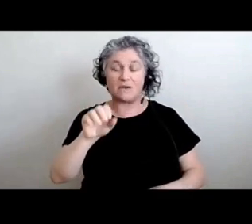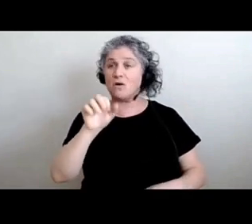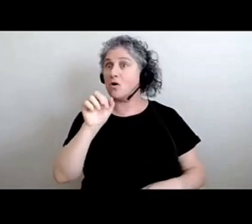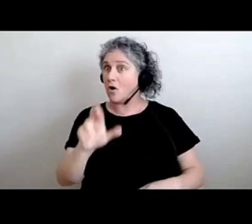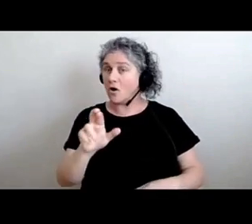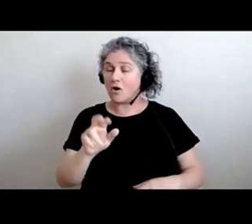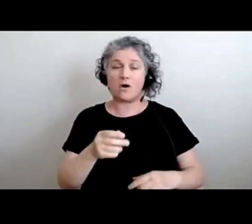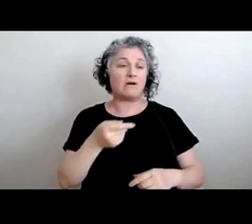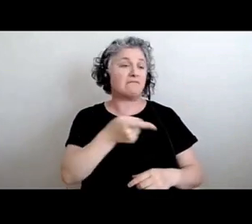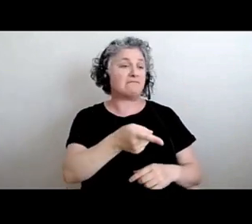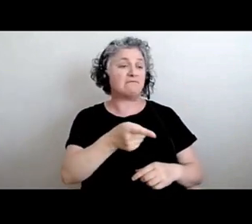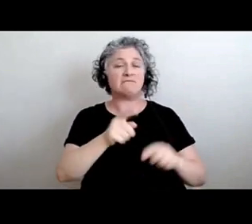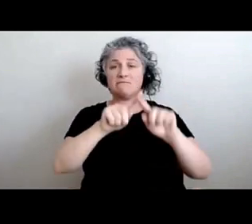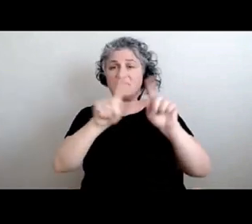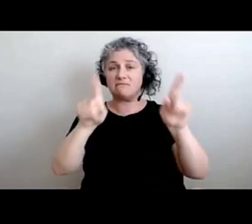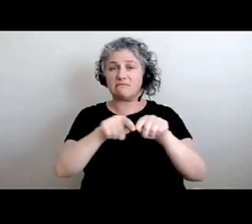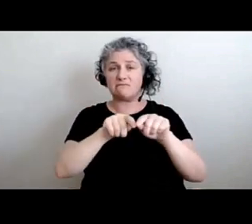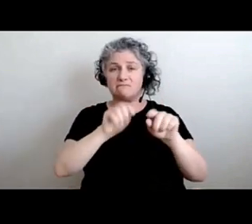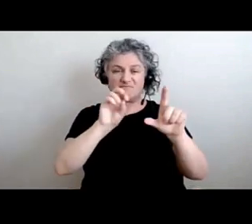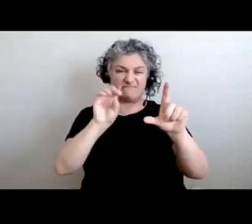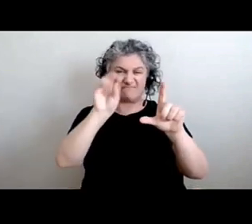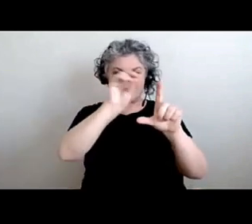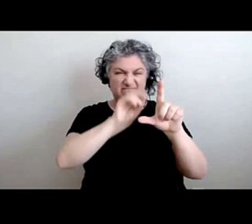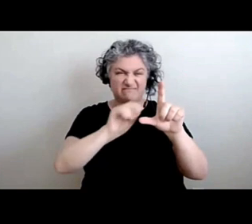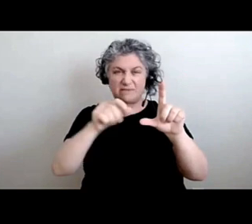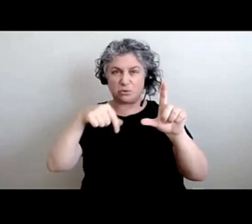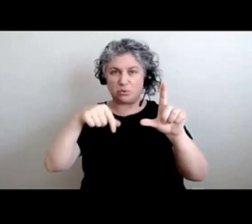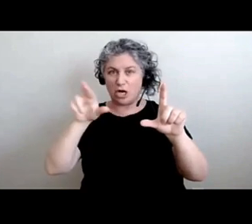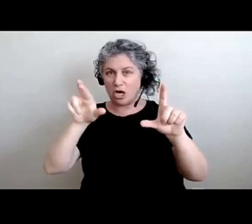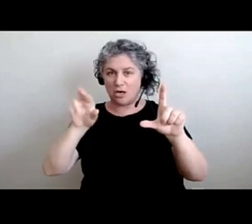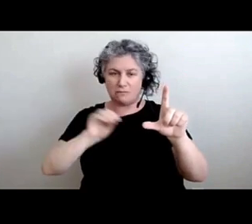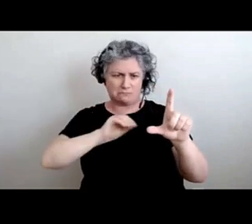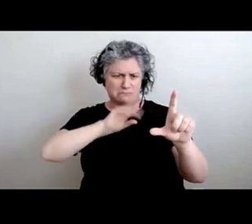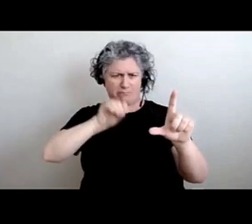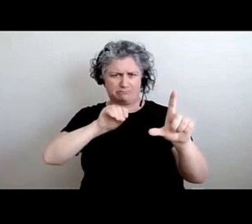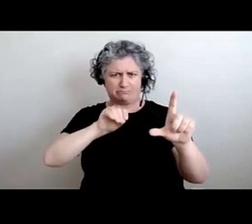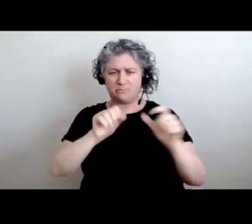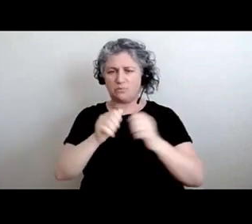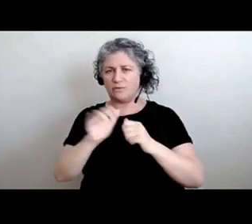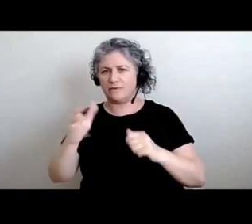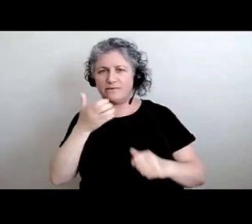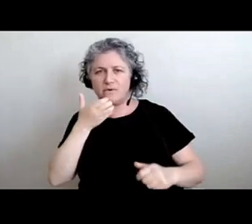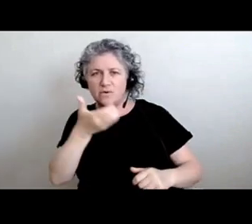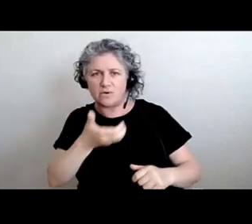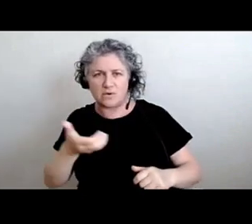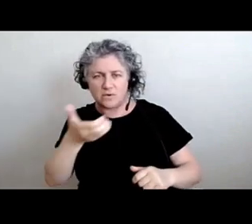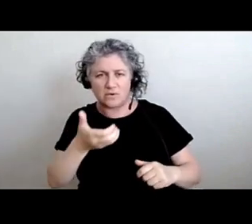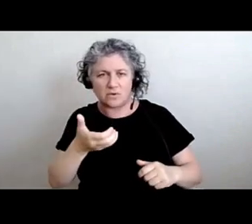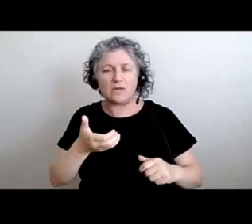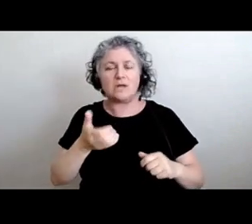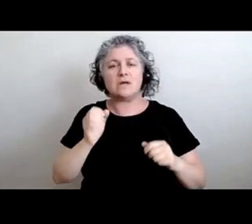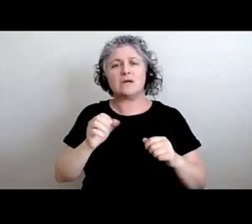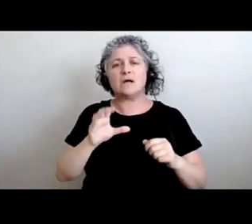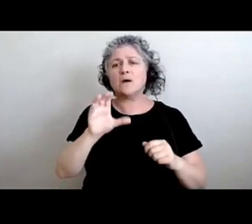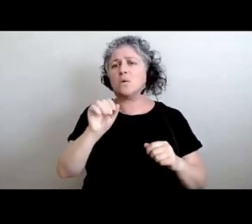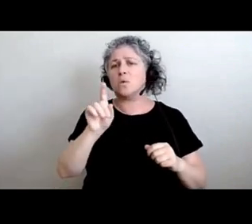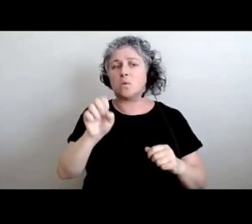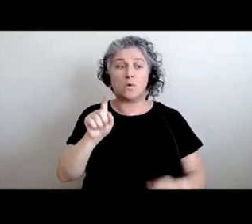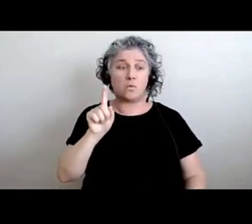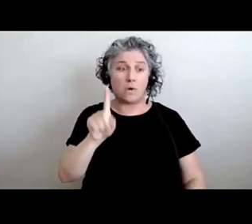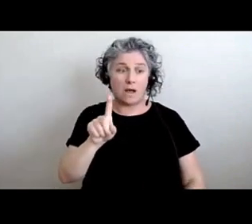a QR code that you can scan with your phone. In both cases, you can put in your code in there, which is